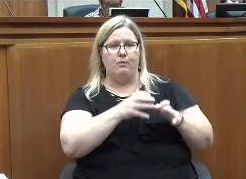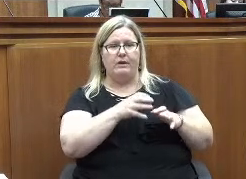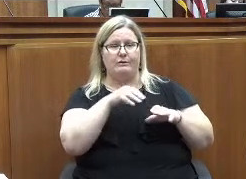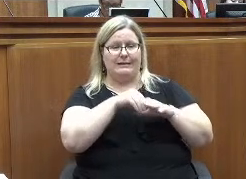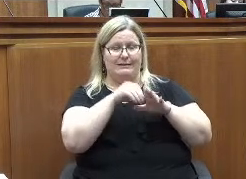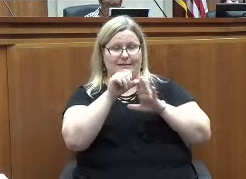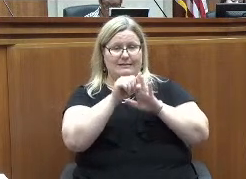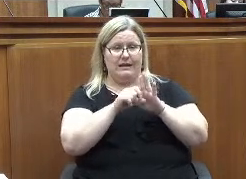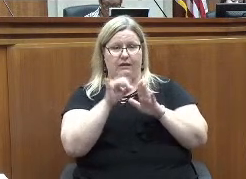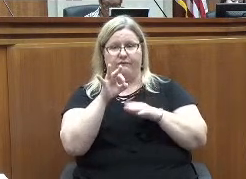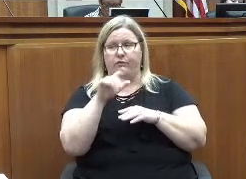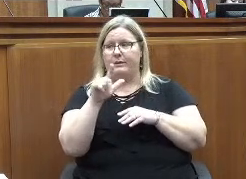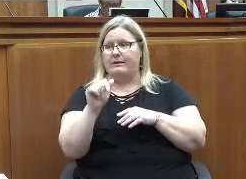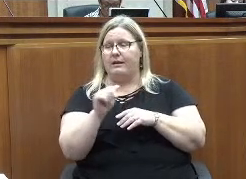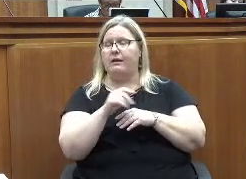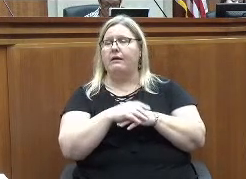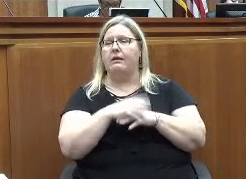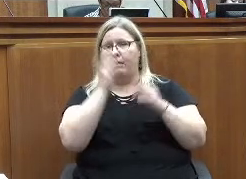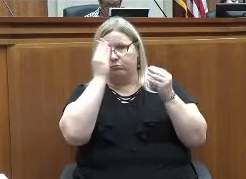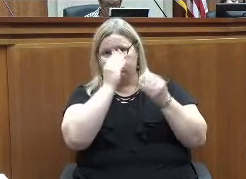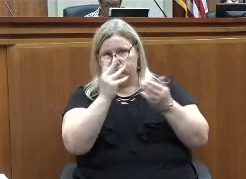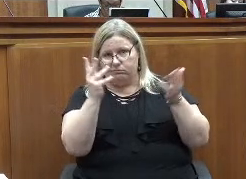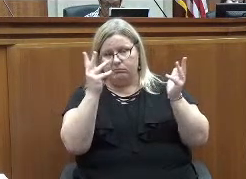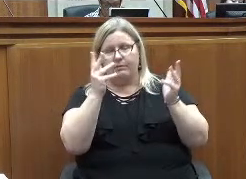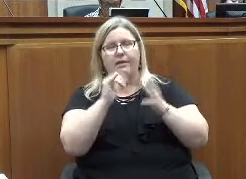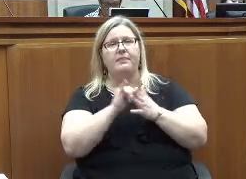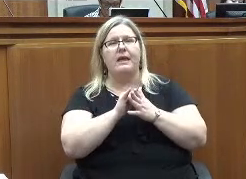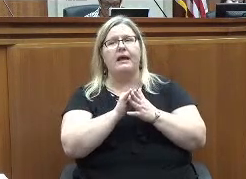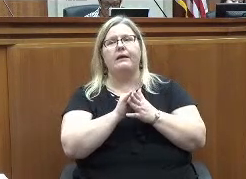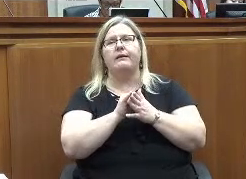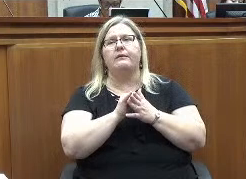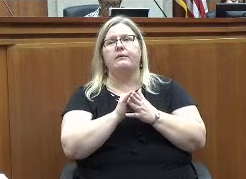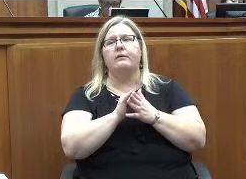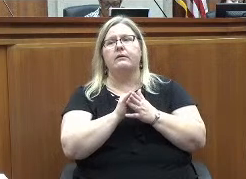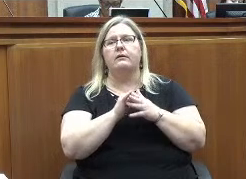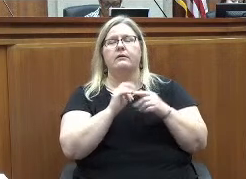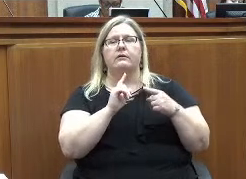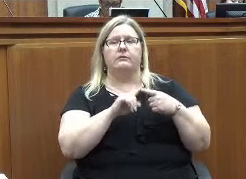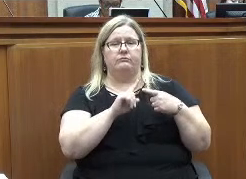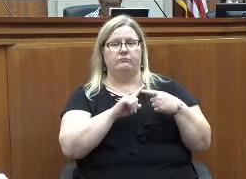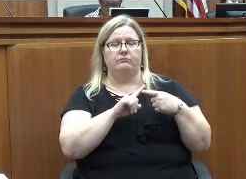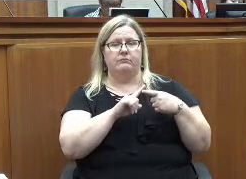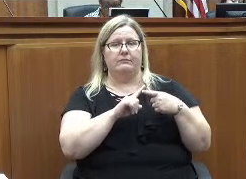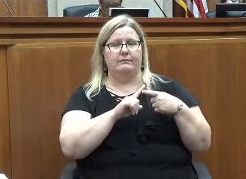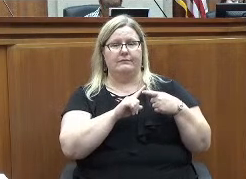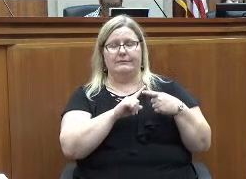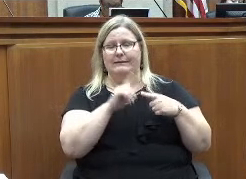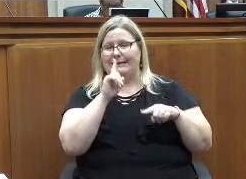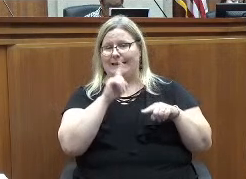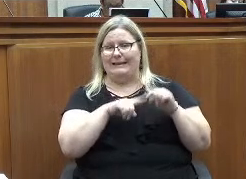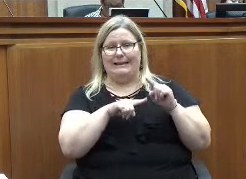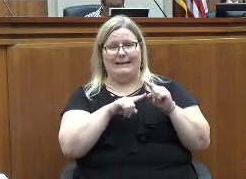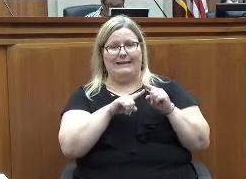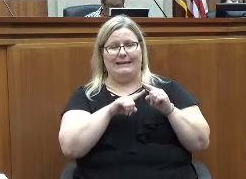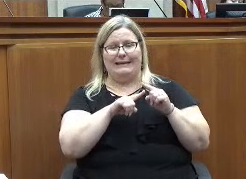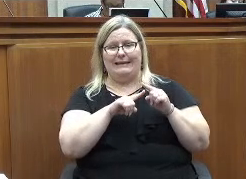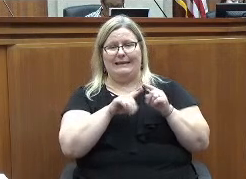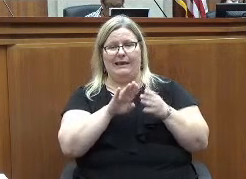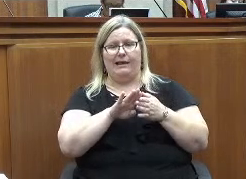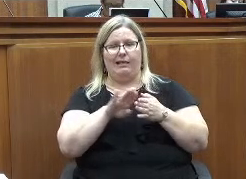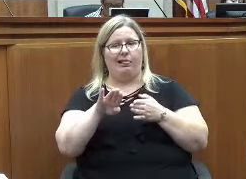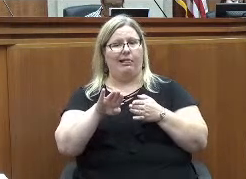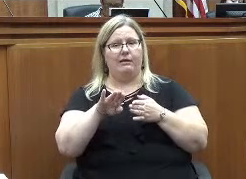of Louisiana, informing them that, one, you may not exclude students